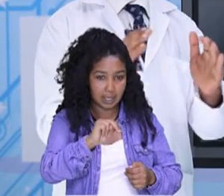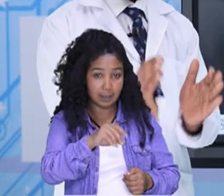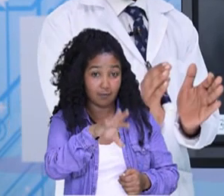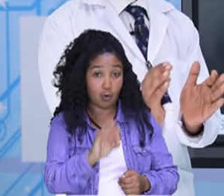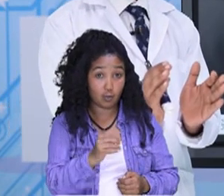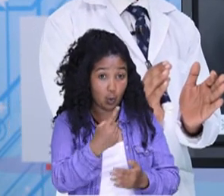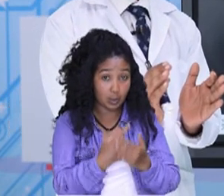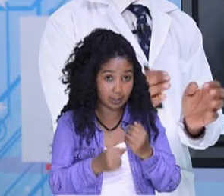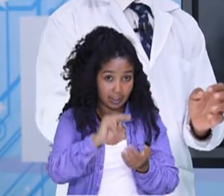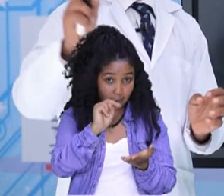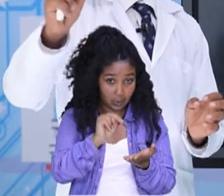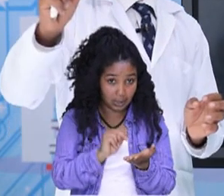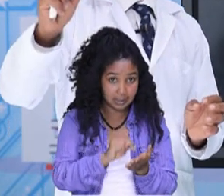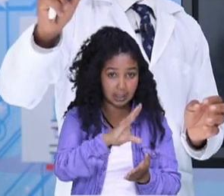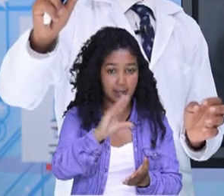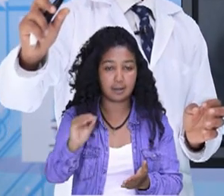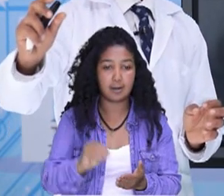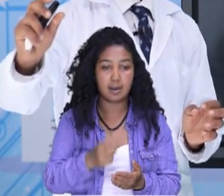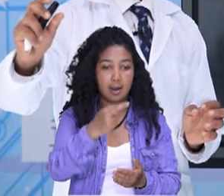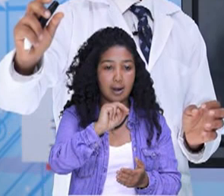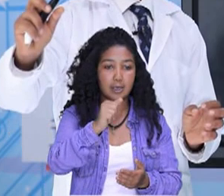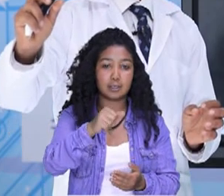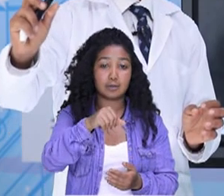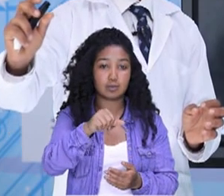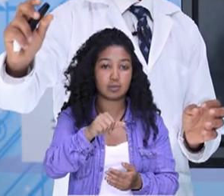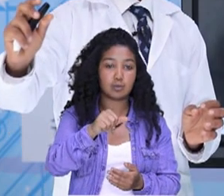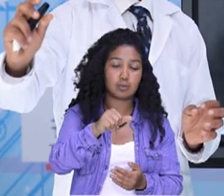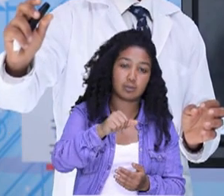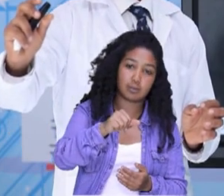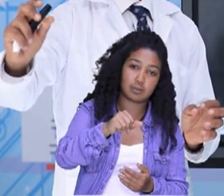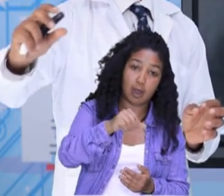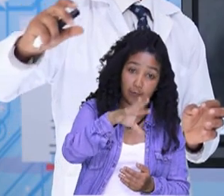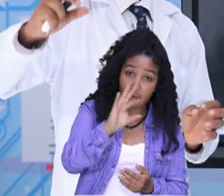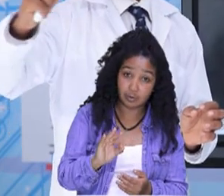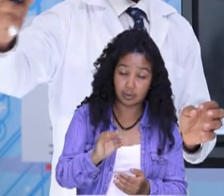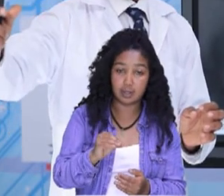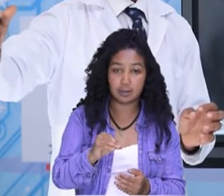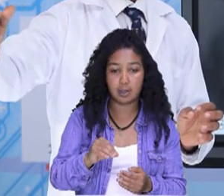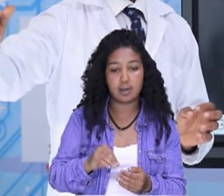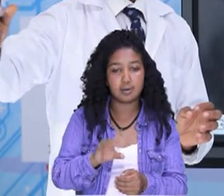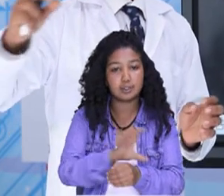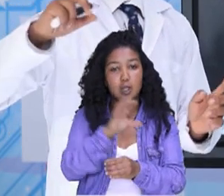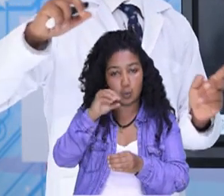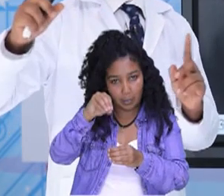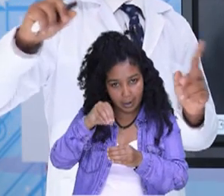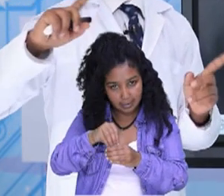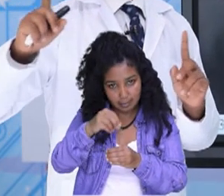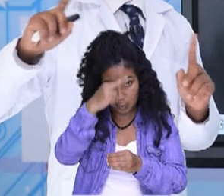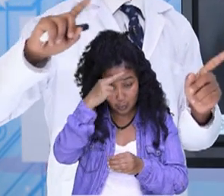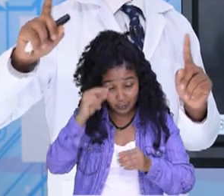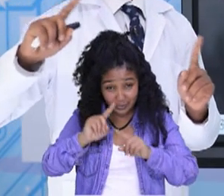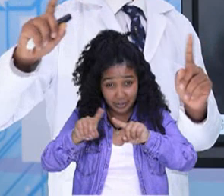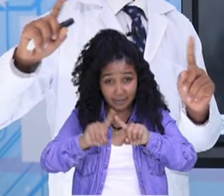is found only in the nucleus and RNA or ribosomes are found in the cytoplasm. Because